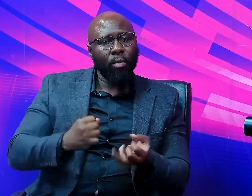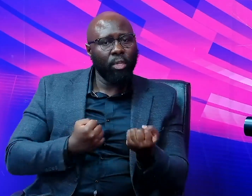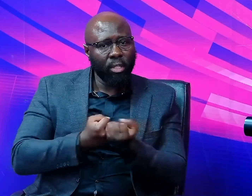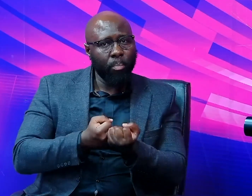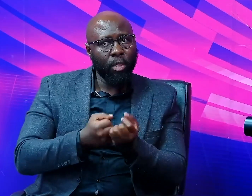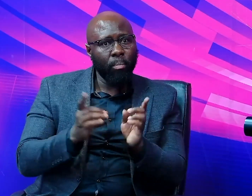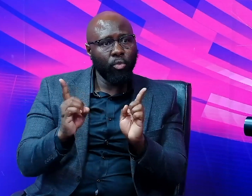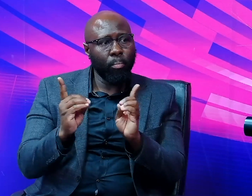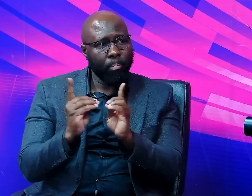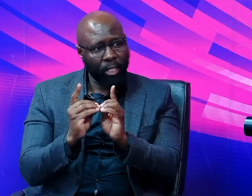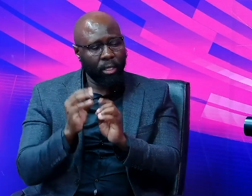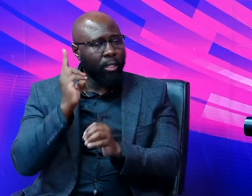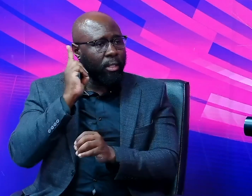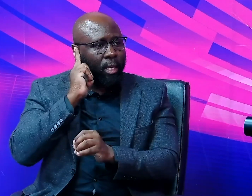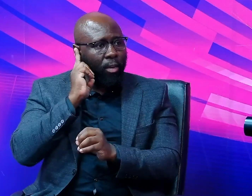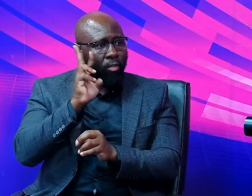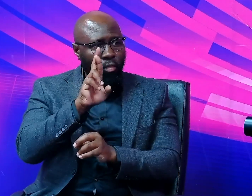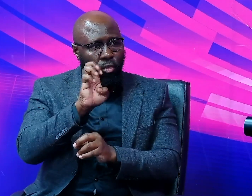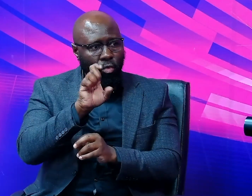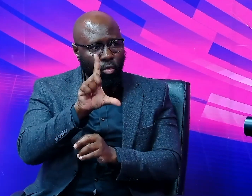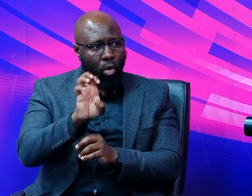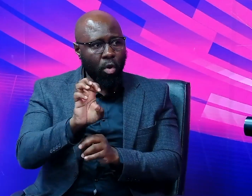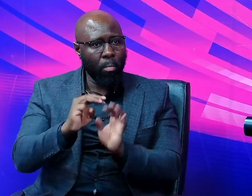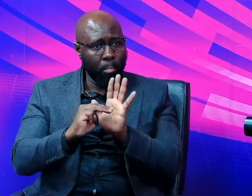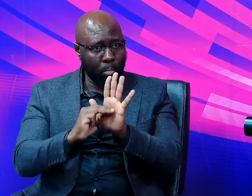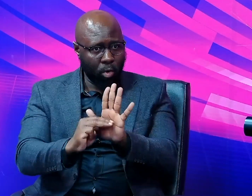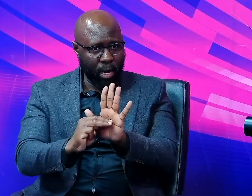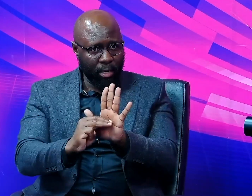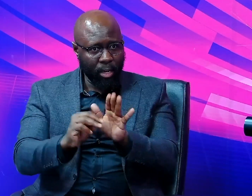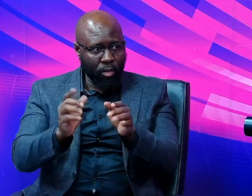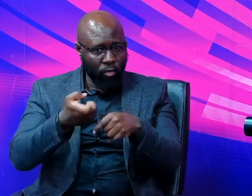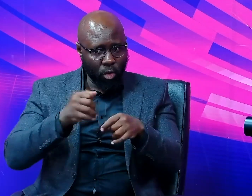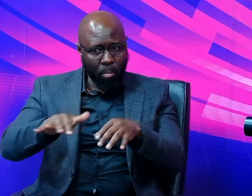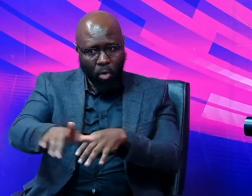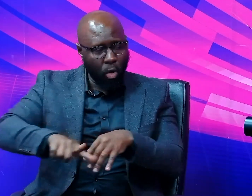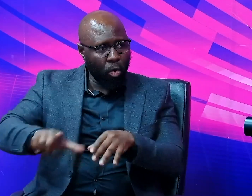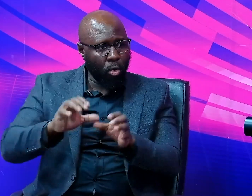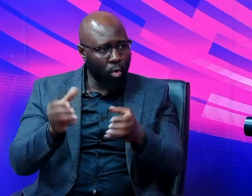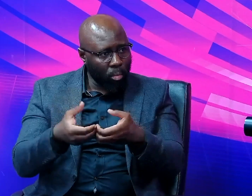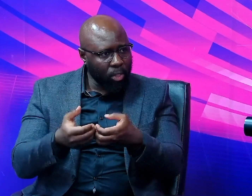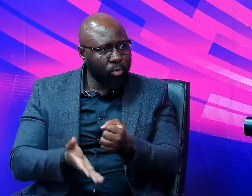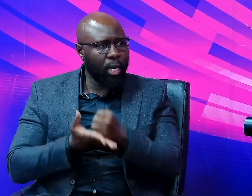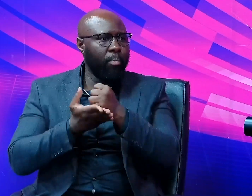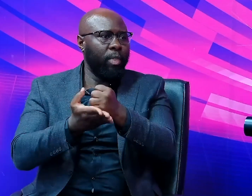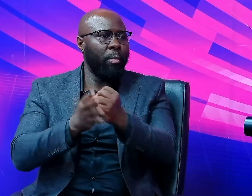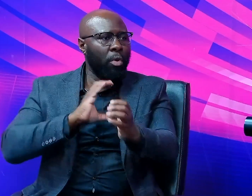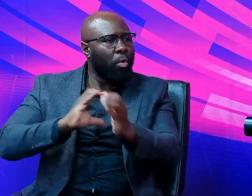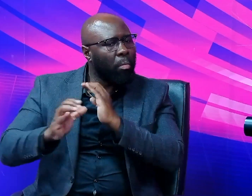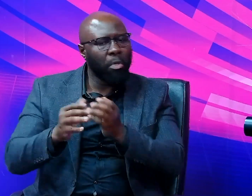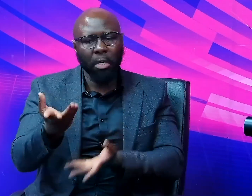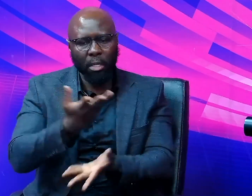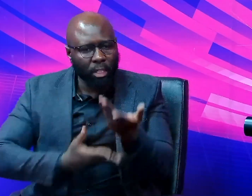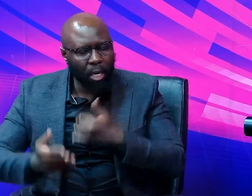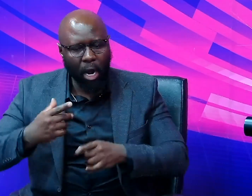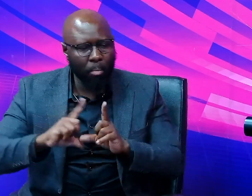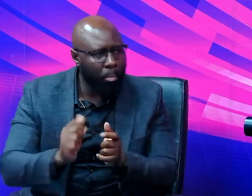early. And we supported them to meet deaf role models from their local communities